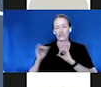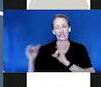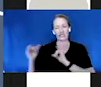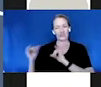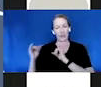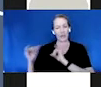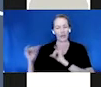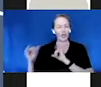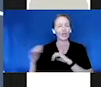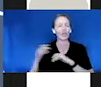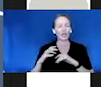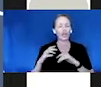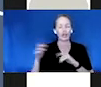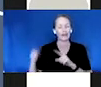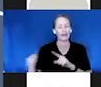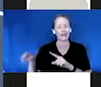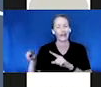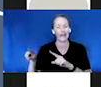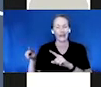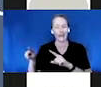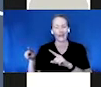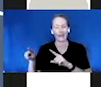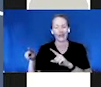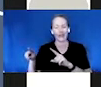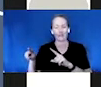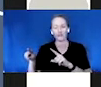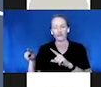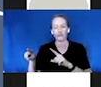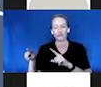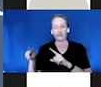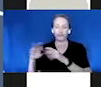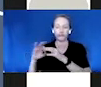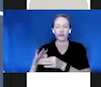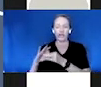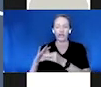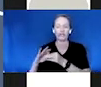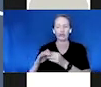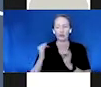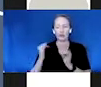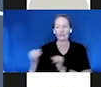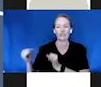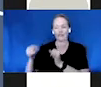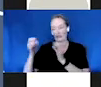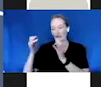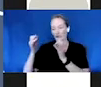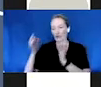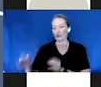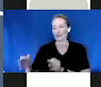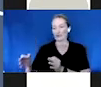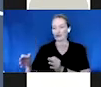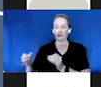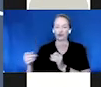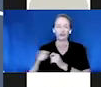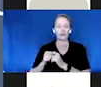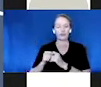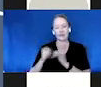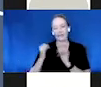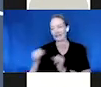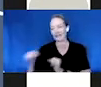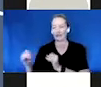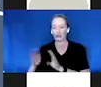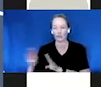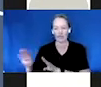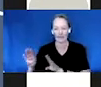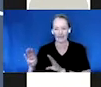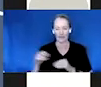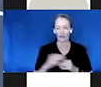focused around choices, around individual choice and individual behavior. And this is sort of the framework